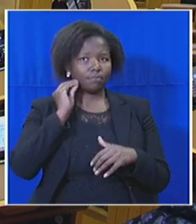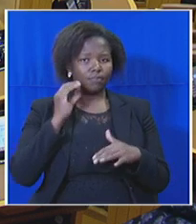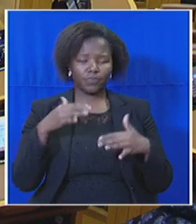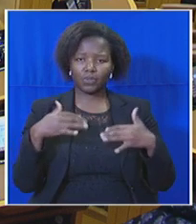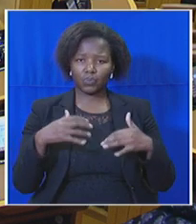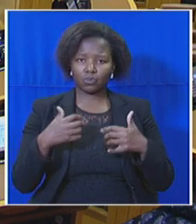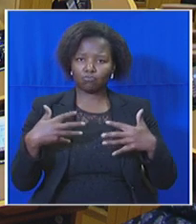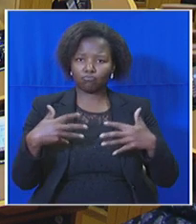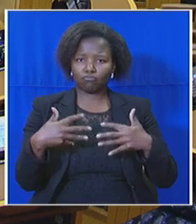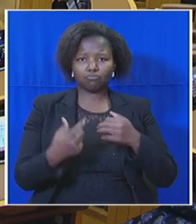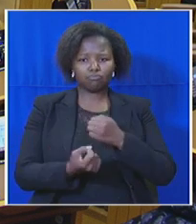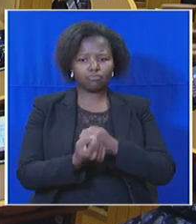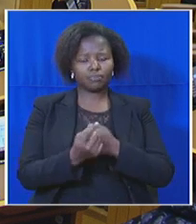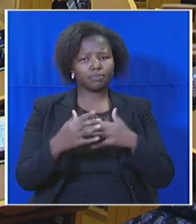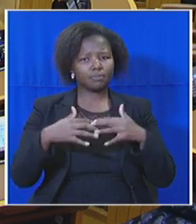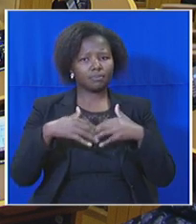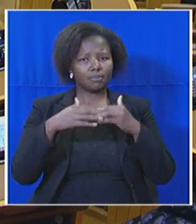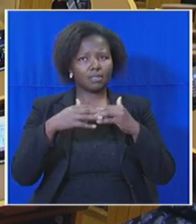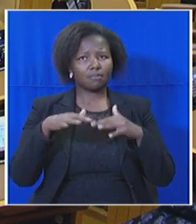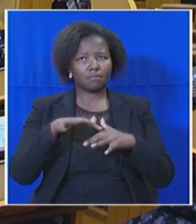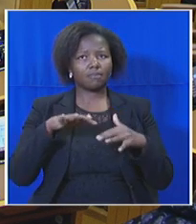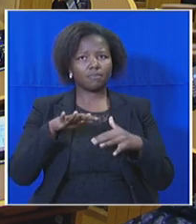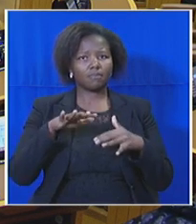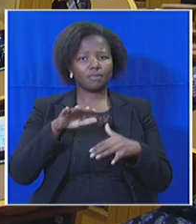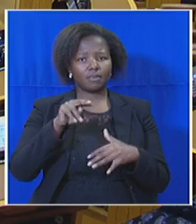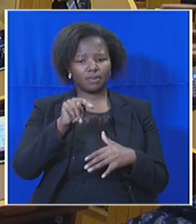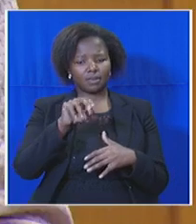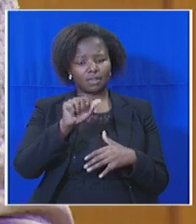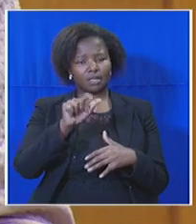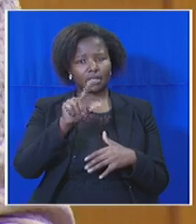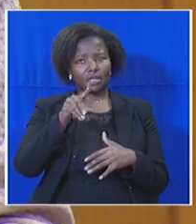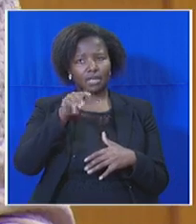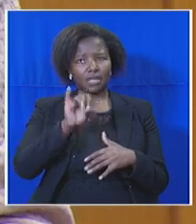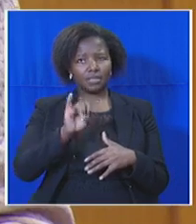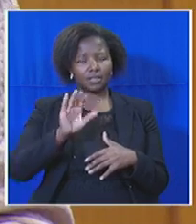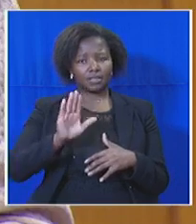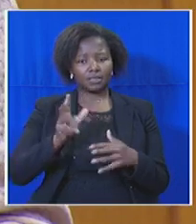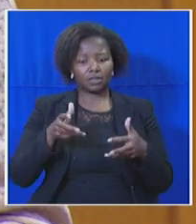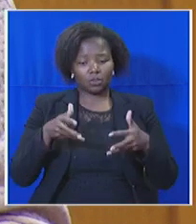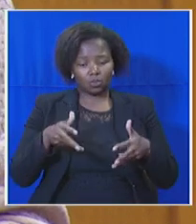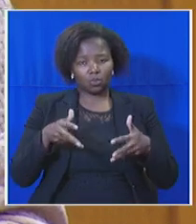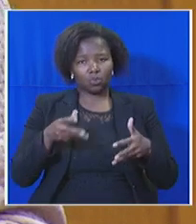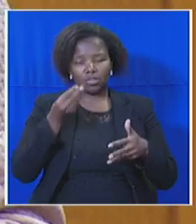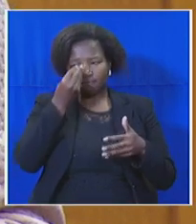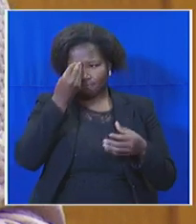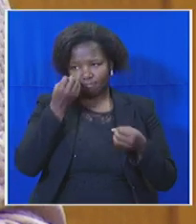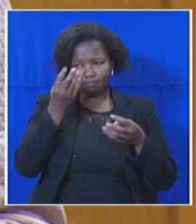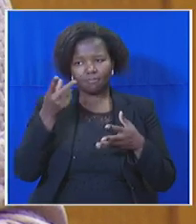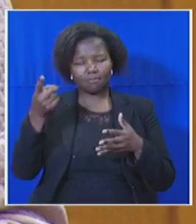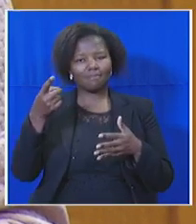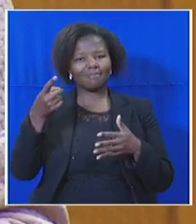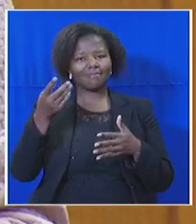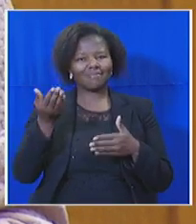discovery of a new species called Homo naledi, notes that this was announced today in the cradle of humankind near